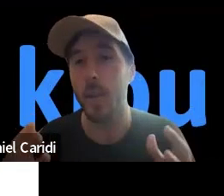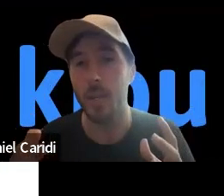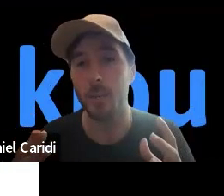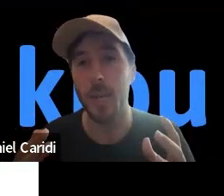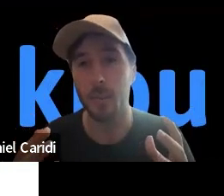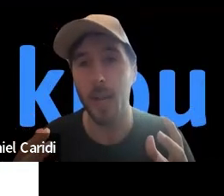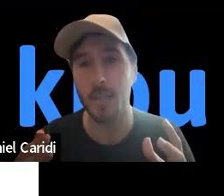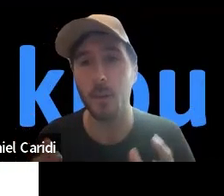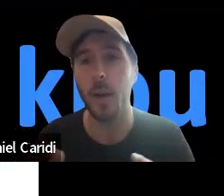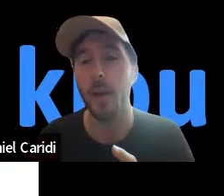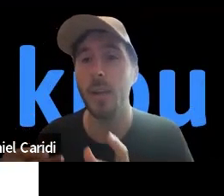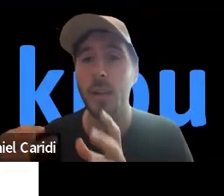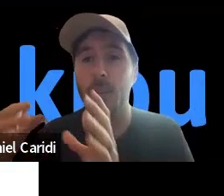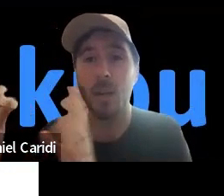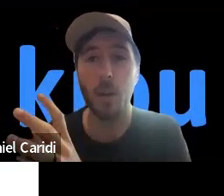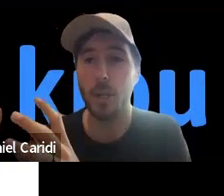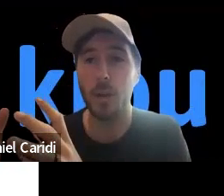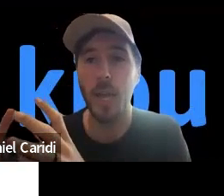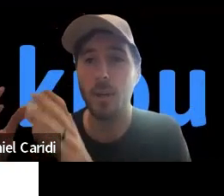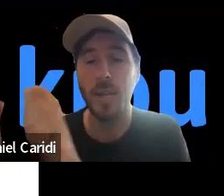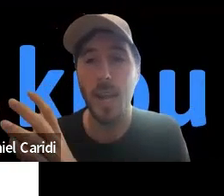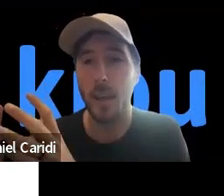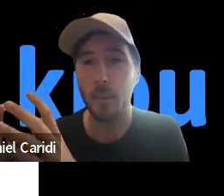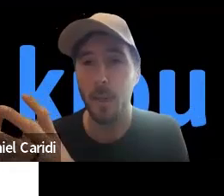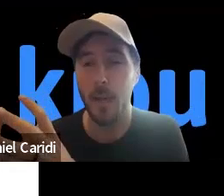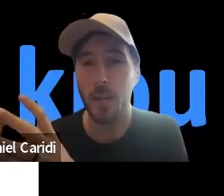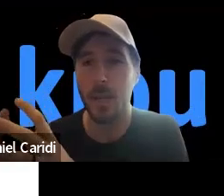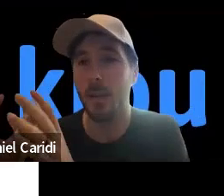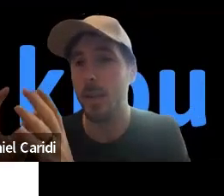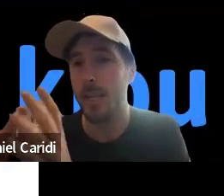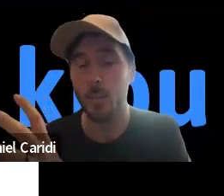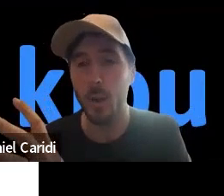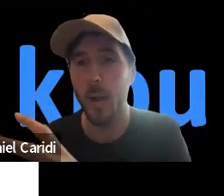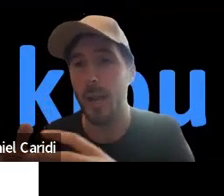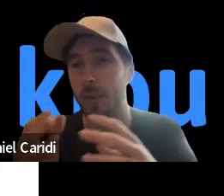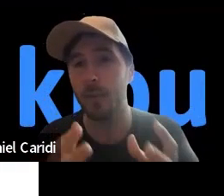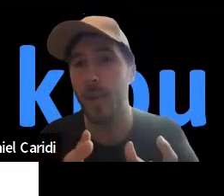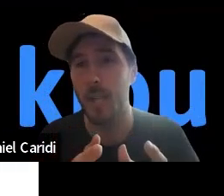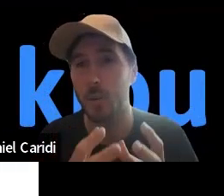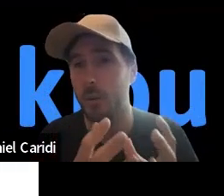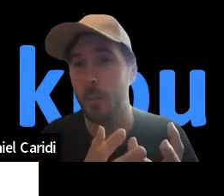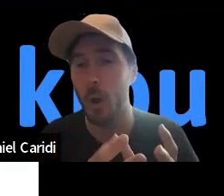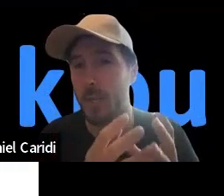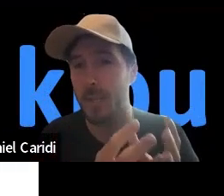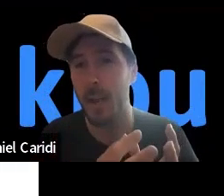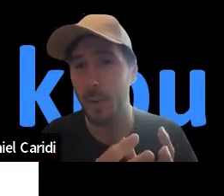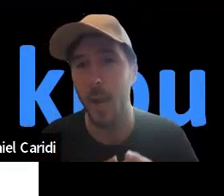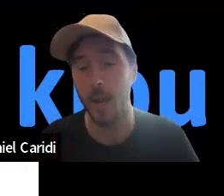do have location-based pricing where if it's a commercial location or day have location, it's one rate. If you have residential group homes, it's another